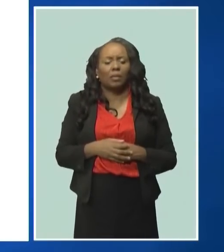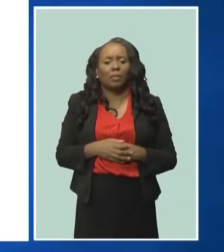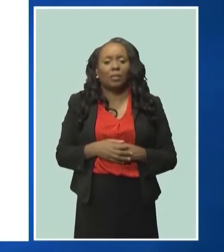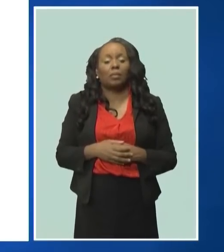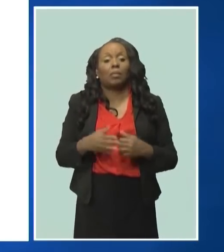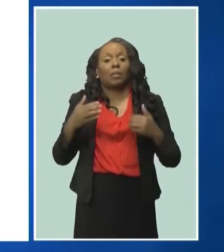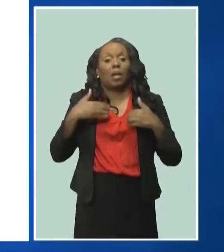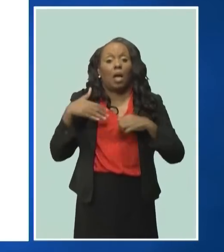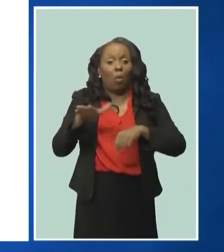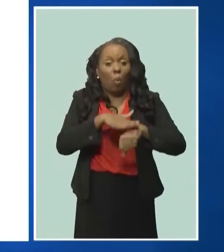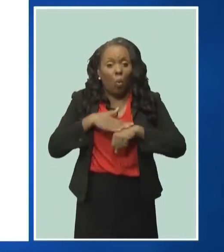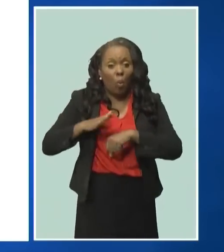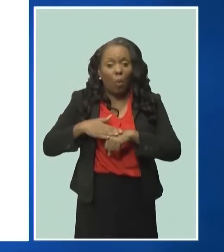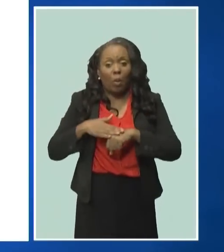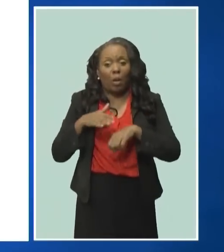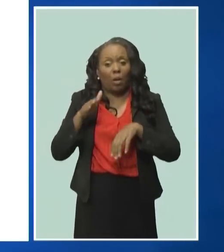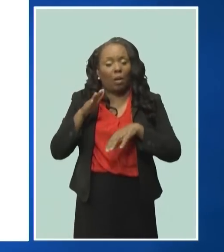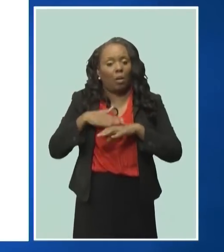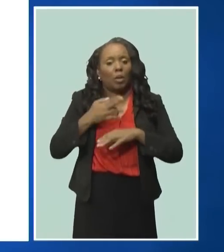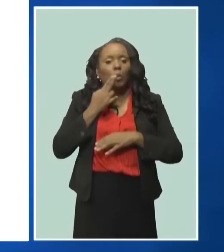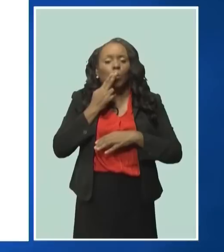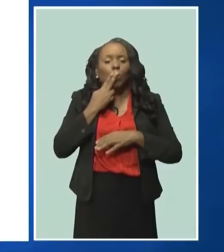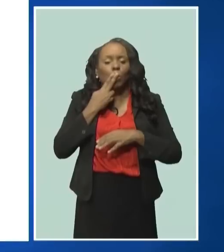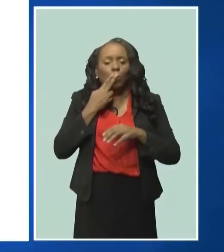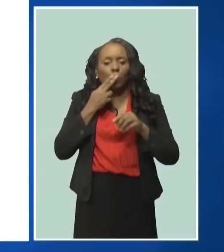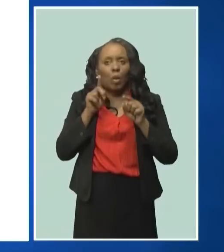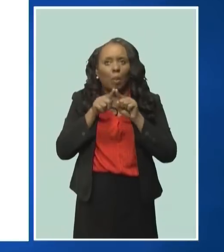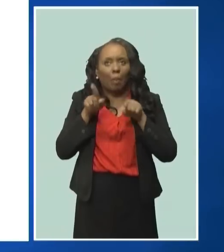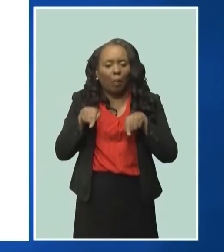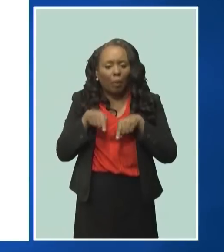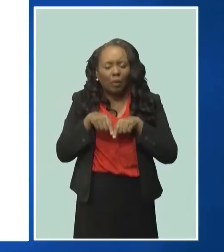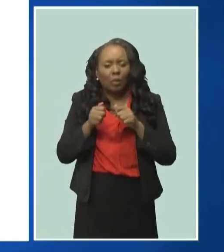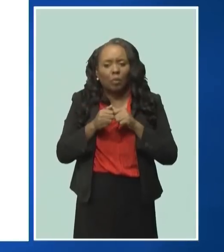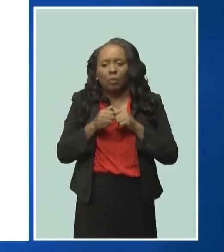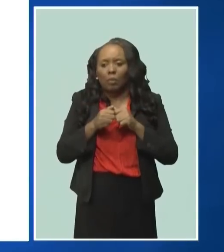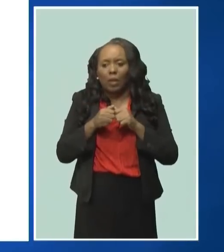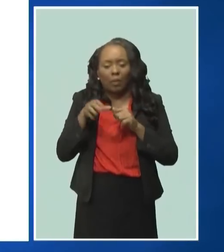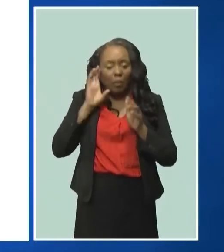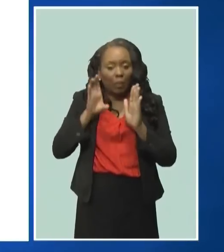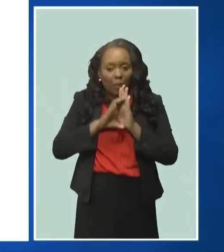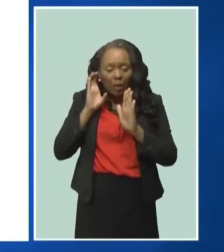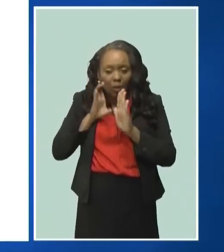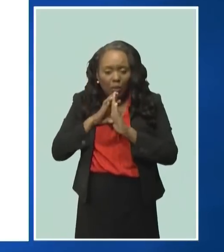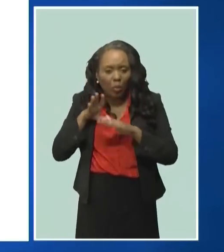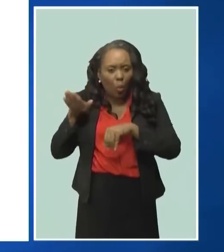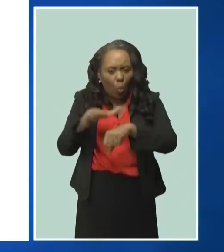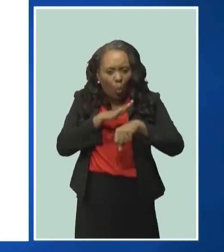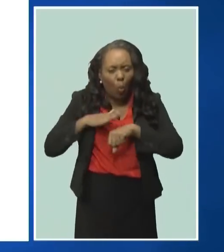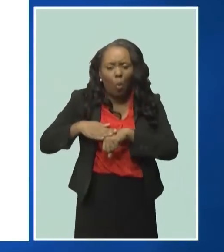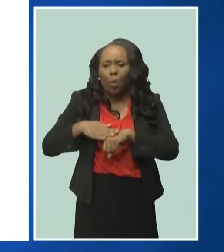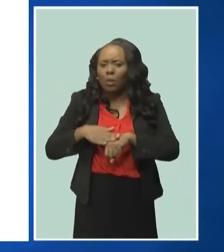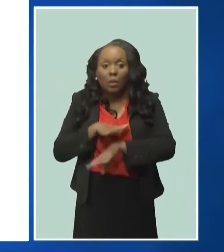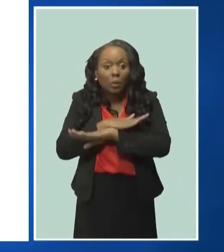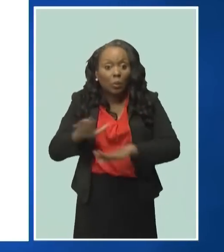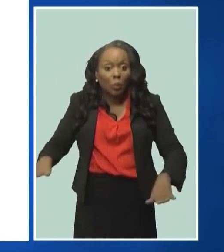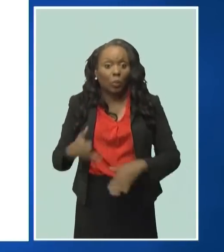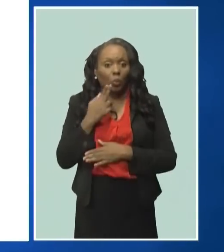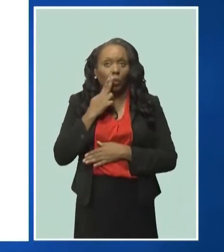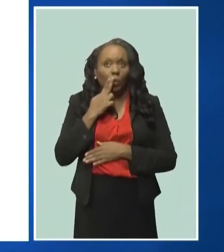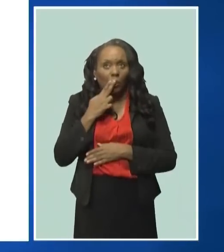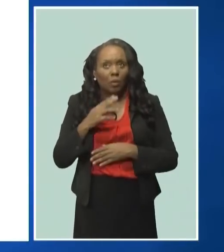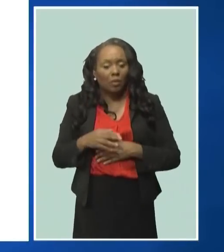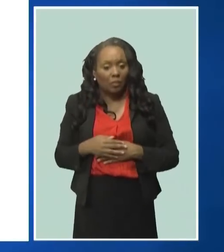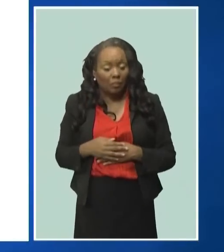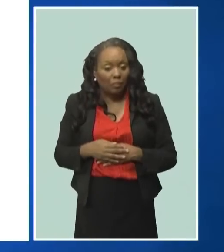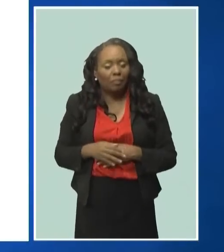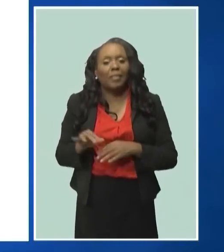signs on the front of the cigarette package, sometimes with graphic pictures to warn of the consequences of smoking. In